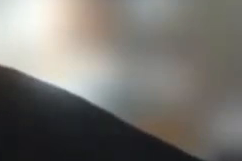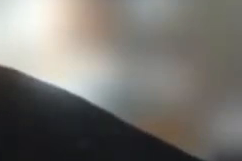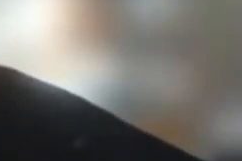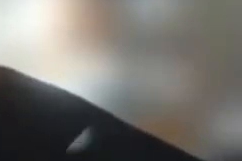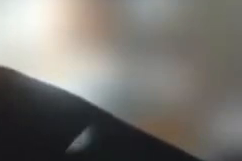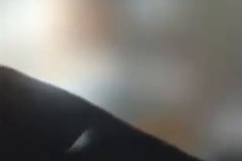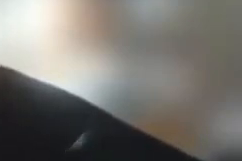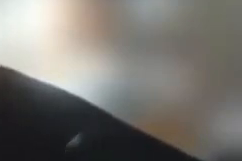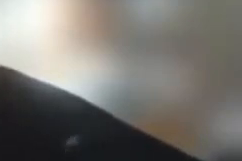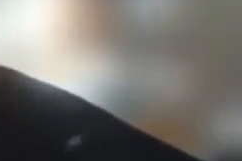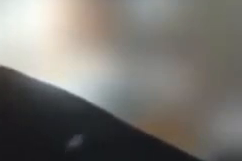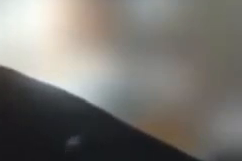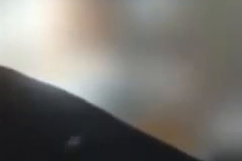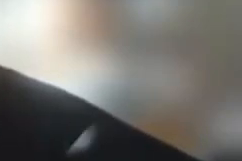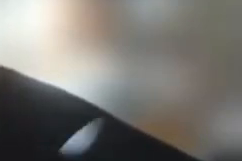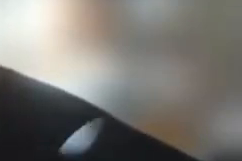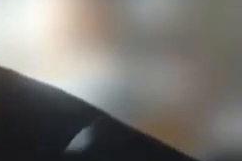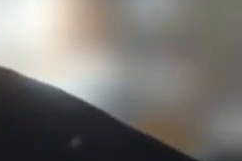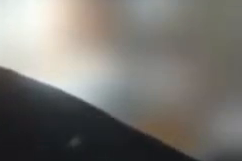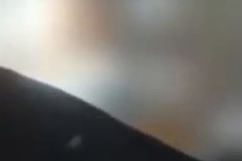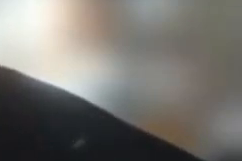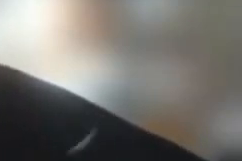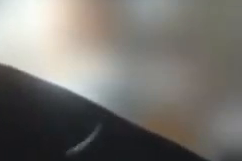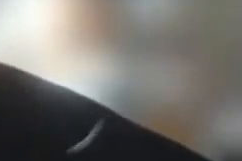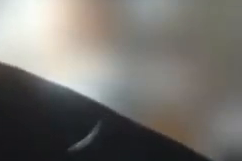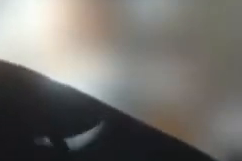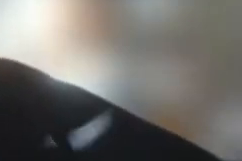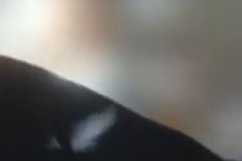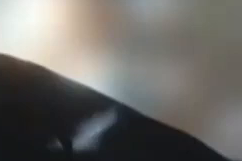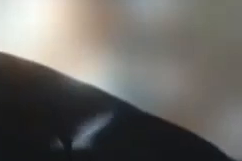them inside of that text box.